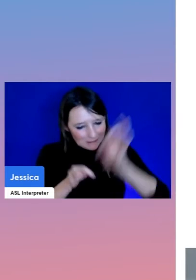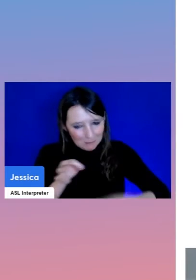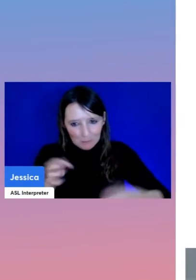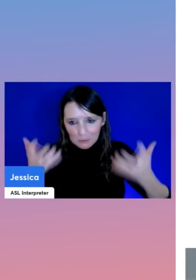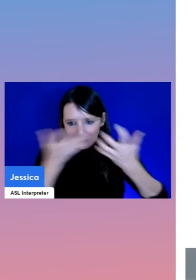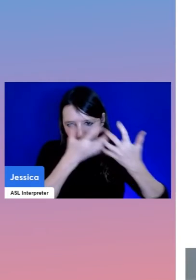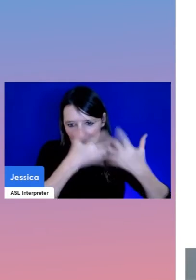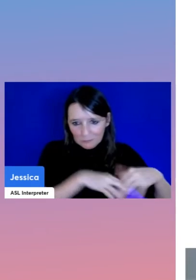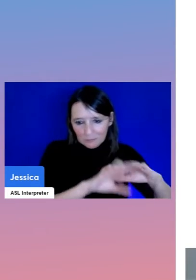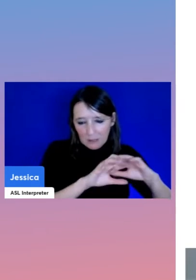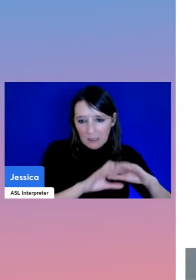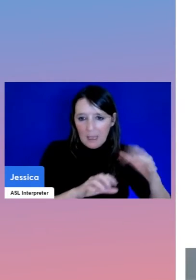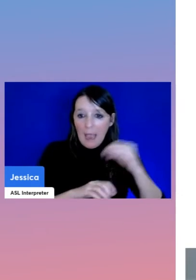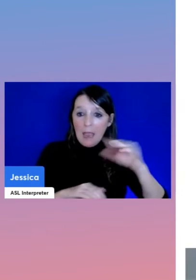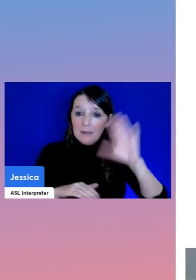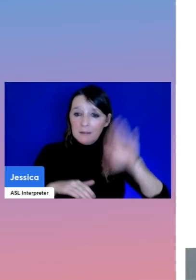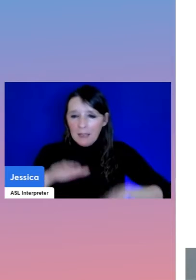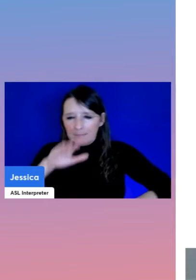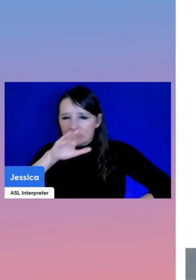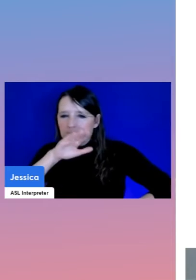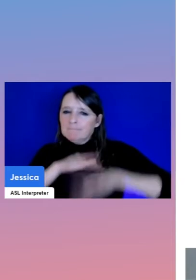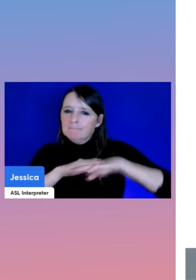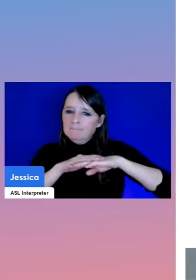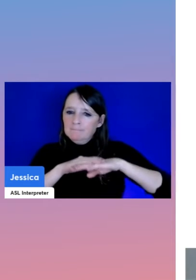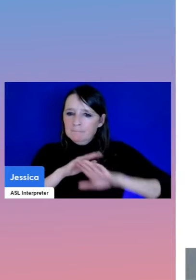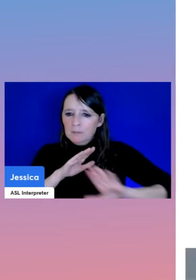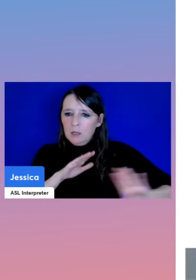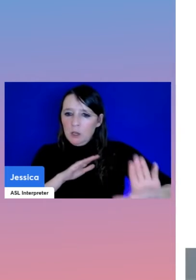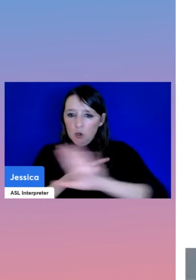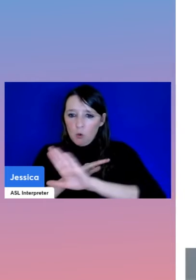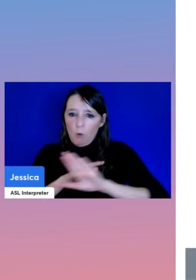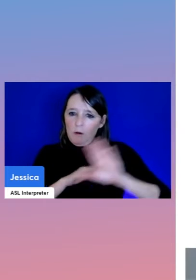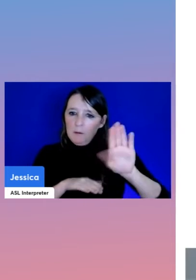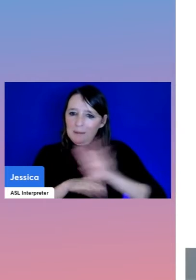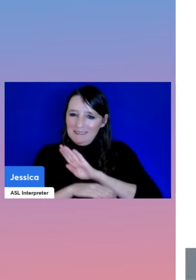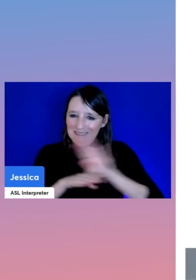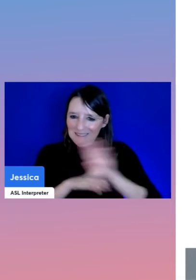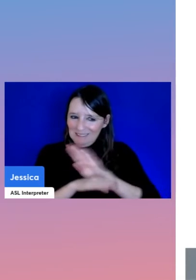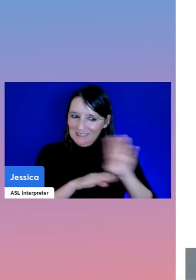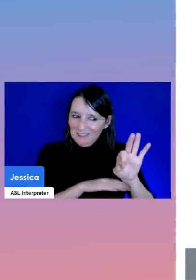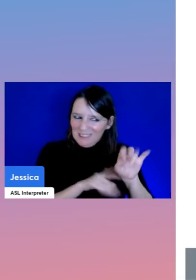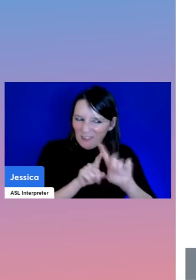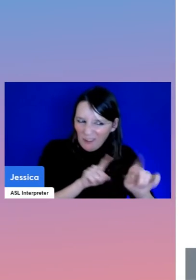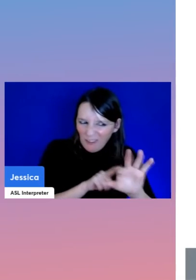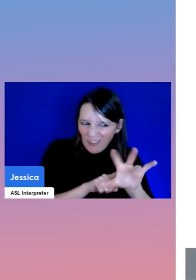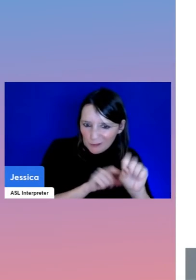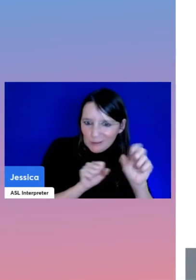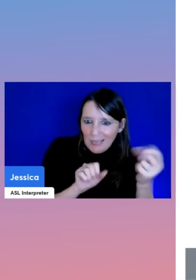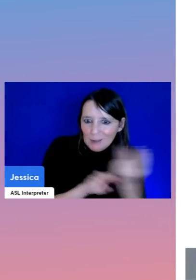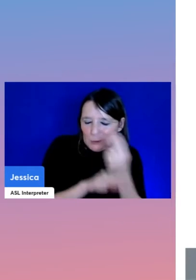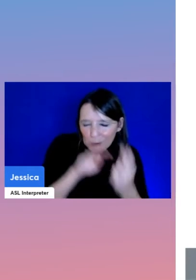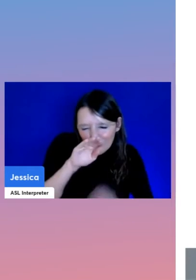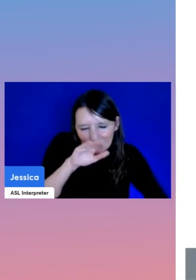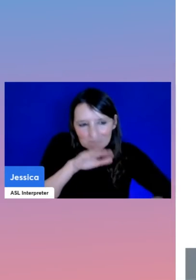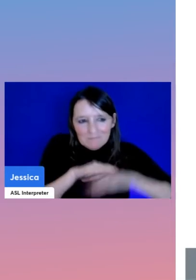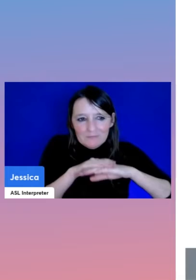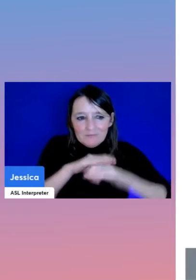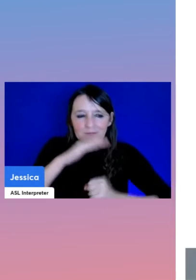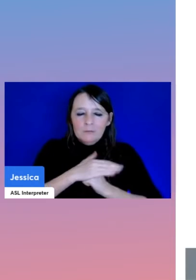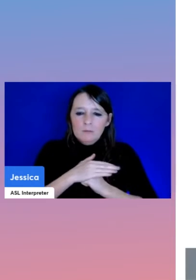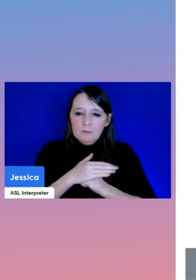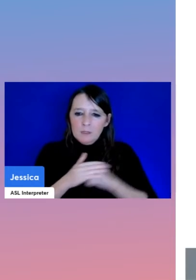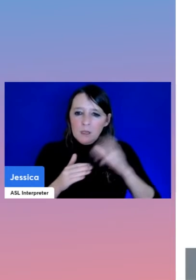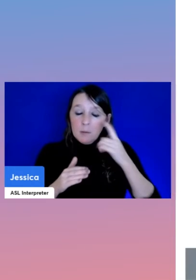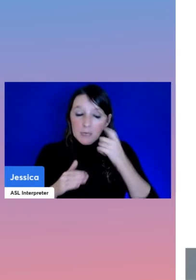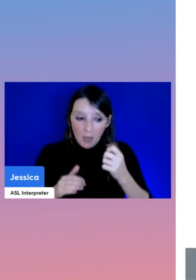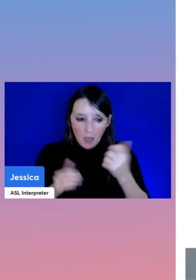and maximizes the utility of existing Vault features. This interoperability fosters